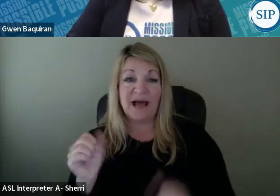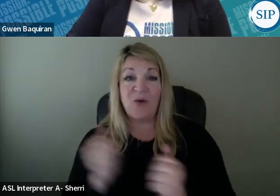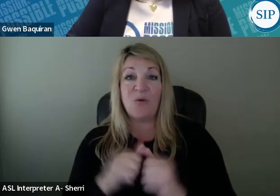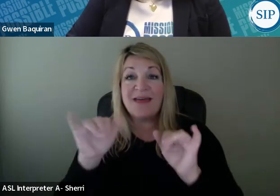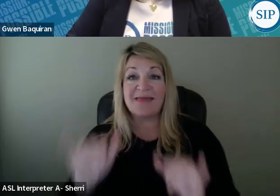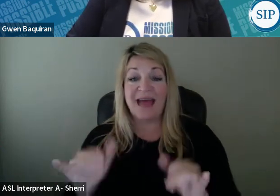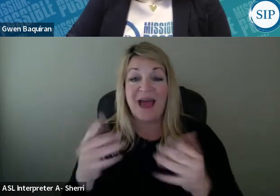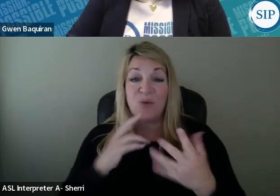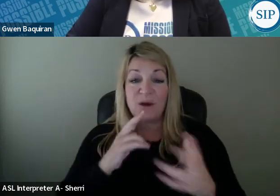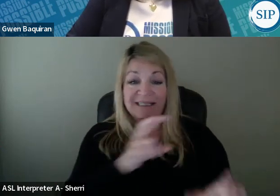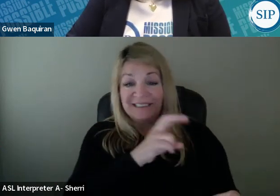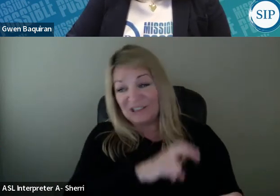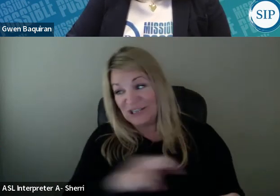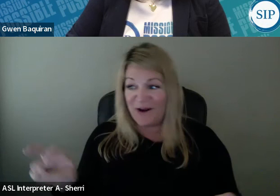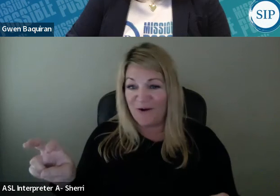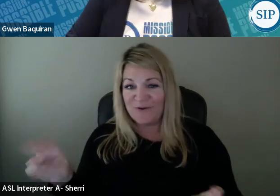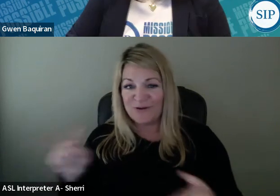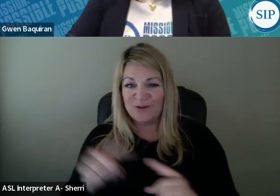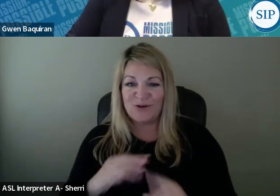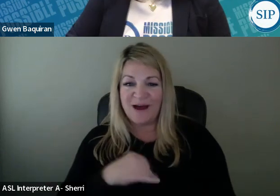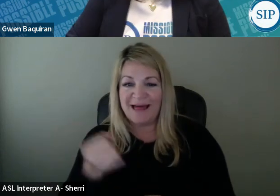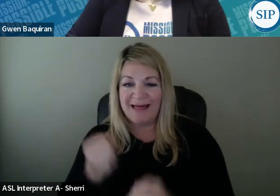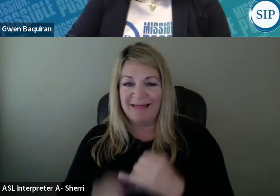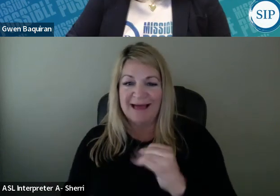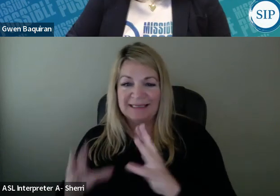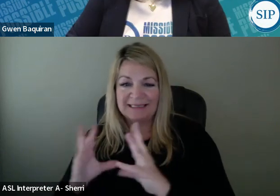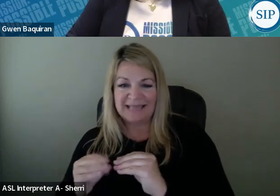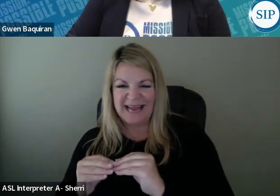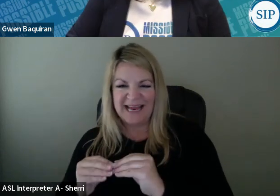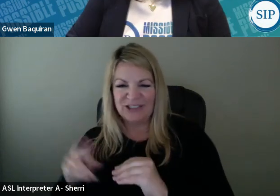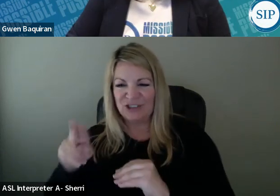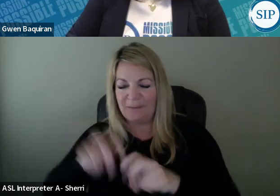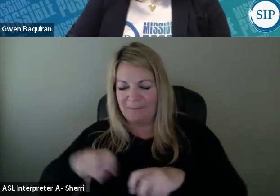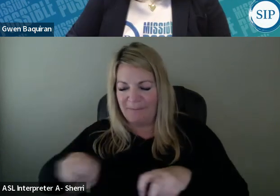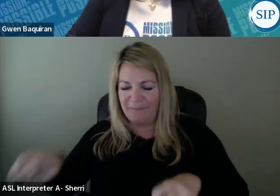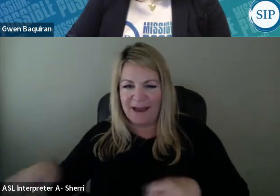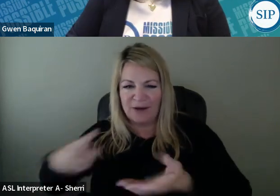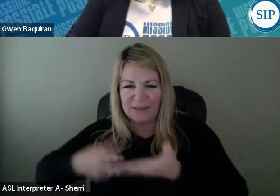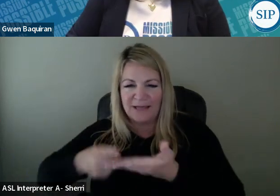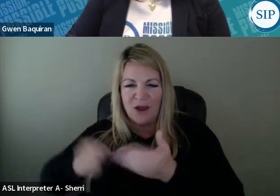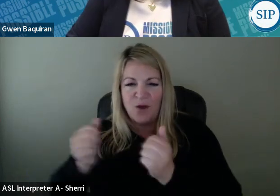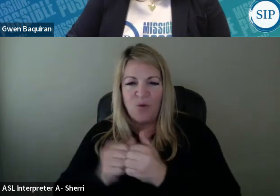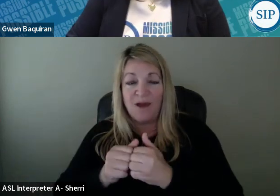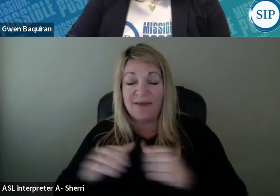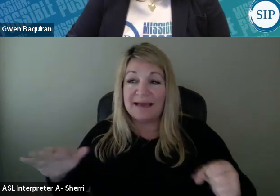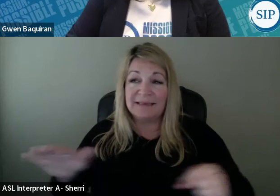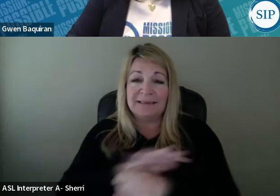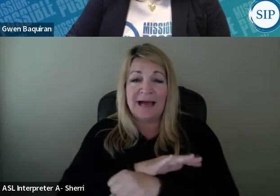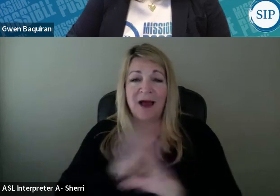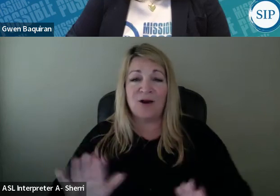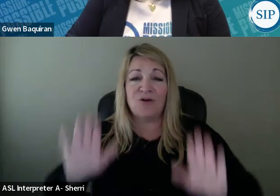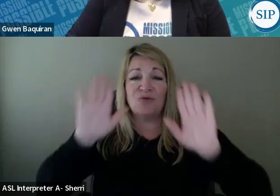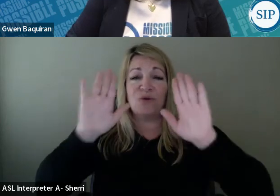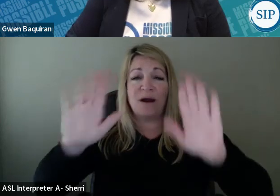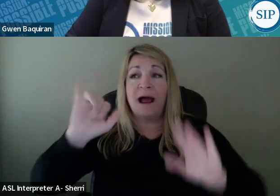are going to jet over to our last session, which is a panel discussion with an entire incredible IEP